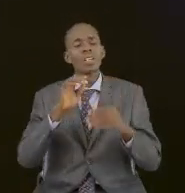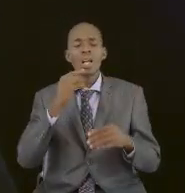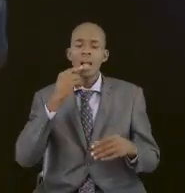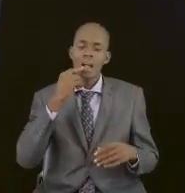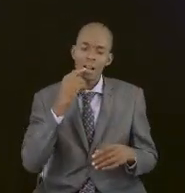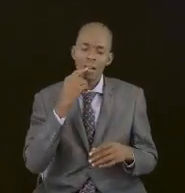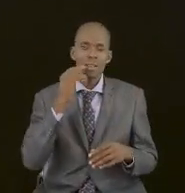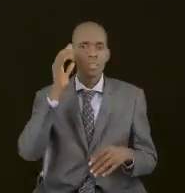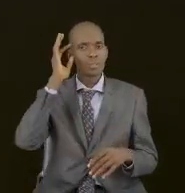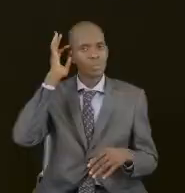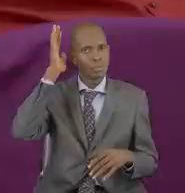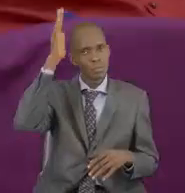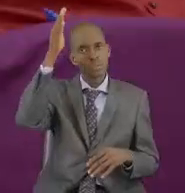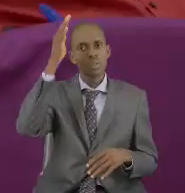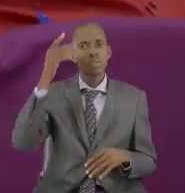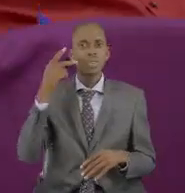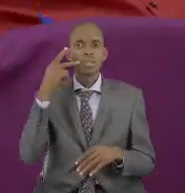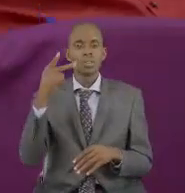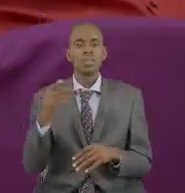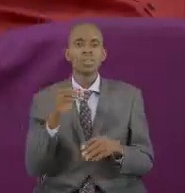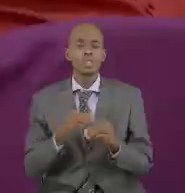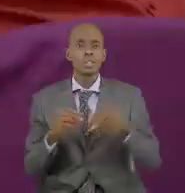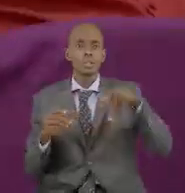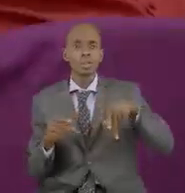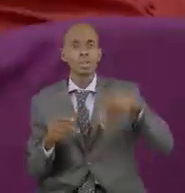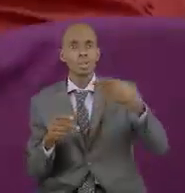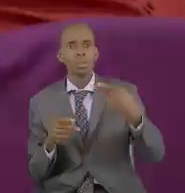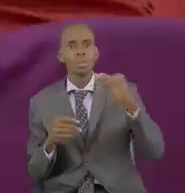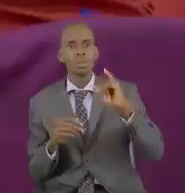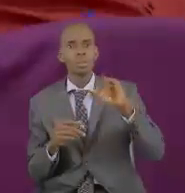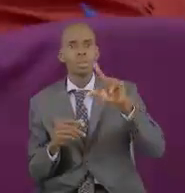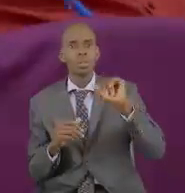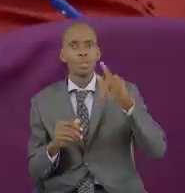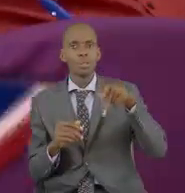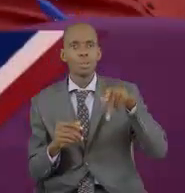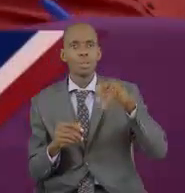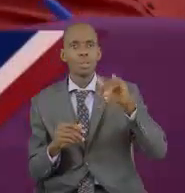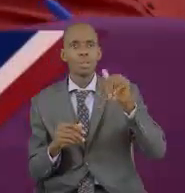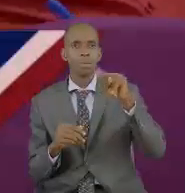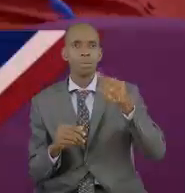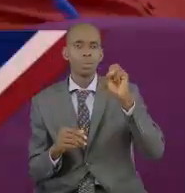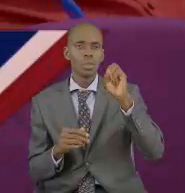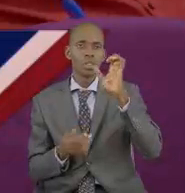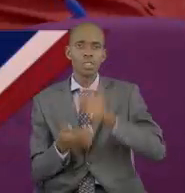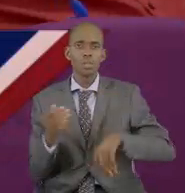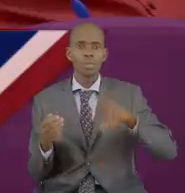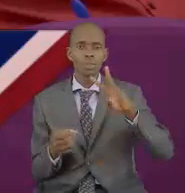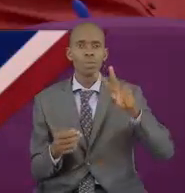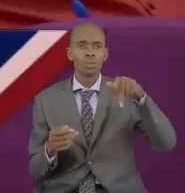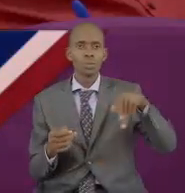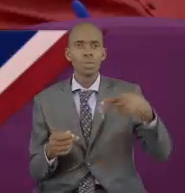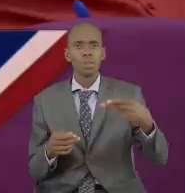future. Look at Philippians chapter 2. We're looking at verse 16. In Philippians chapter 2,